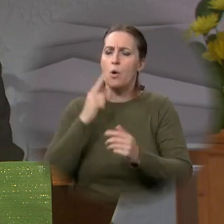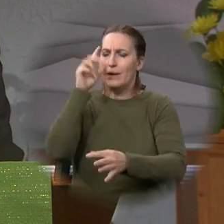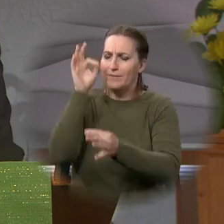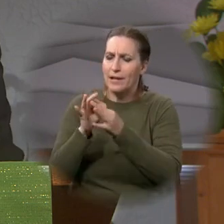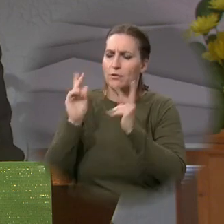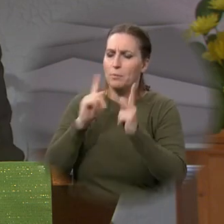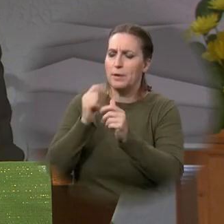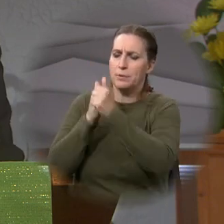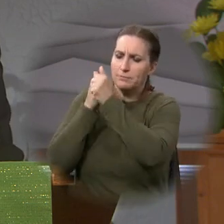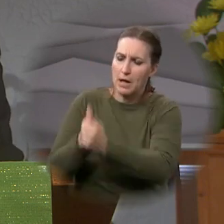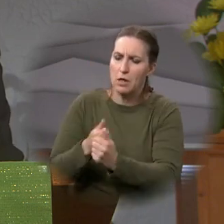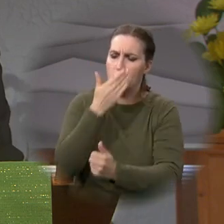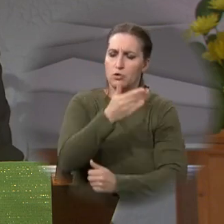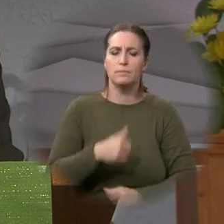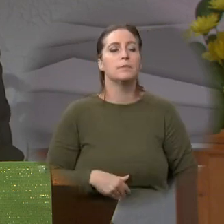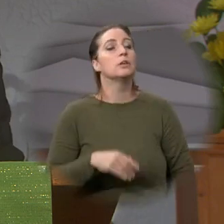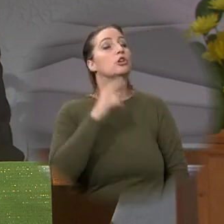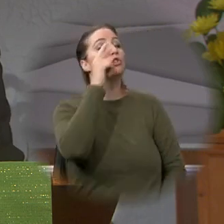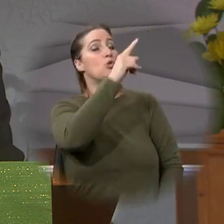corruption.